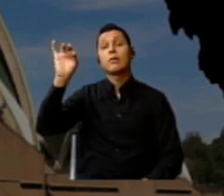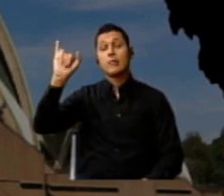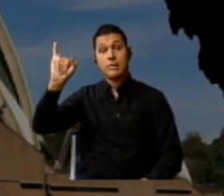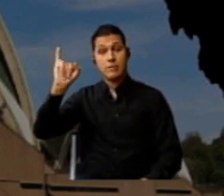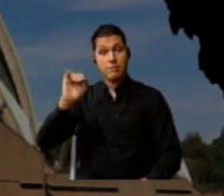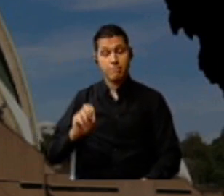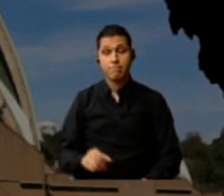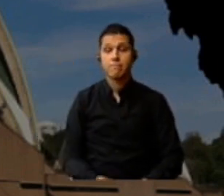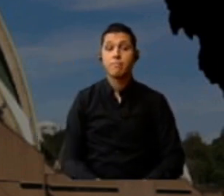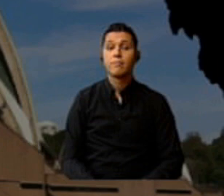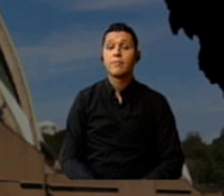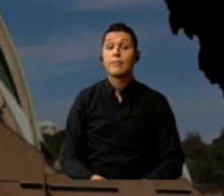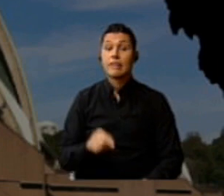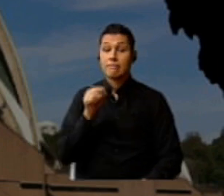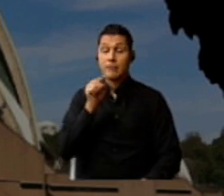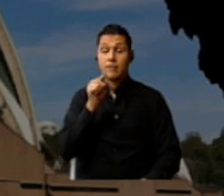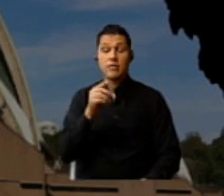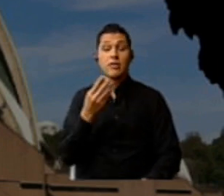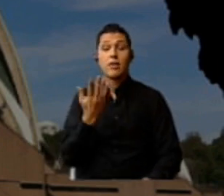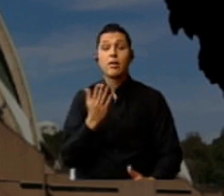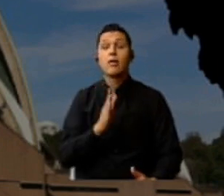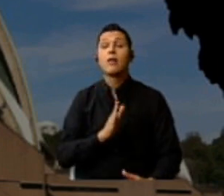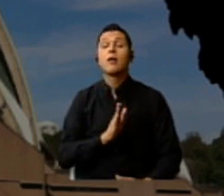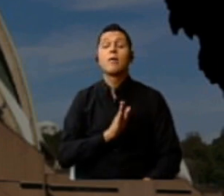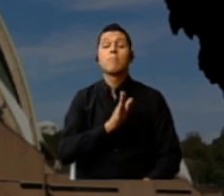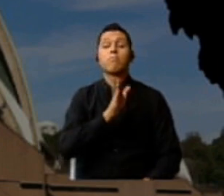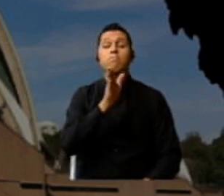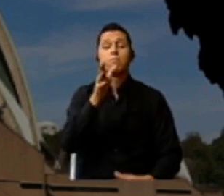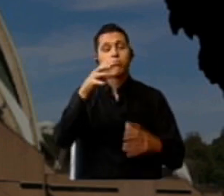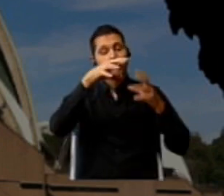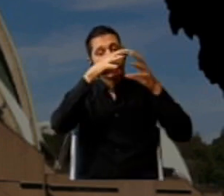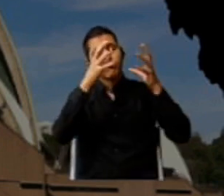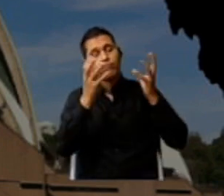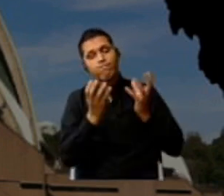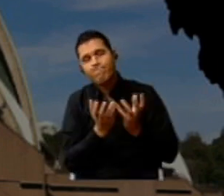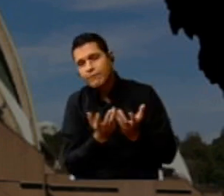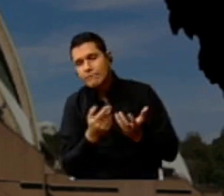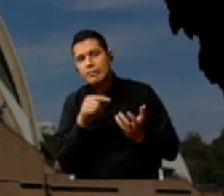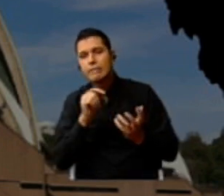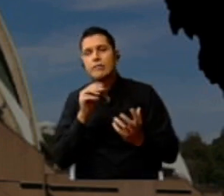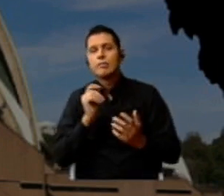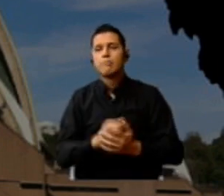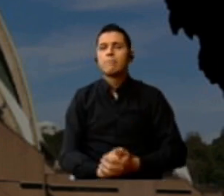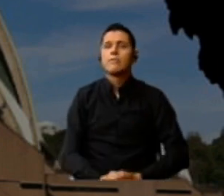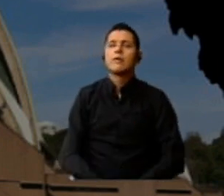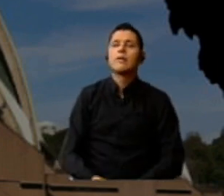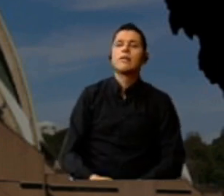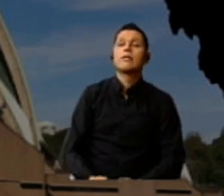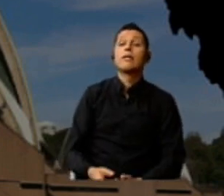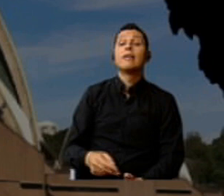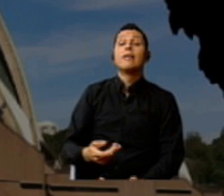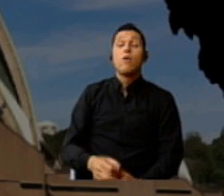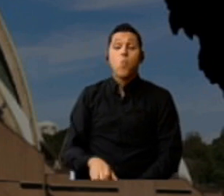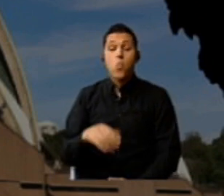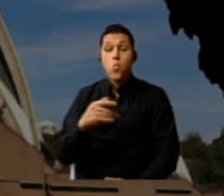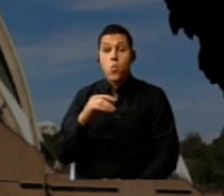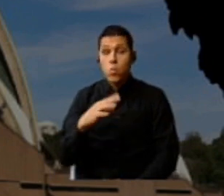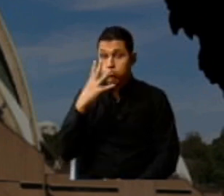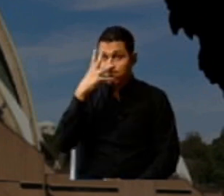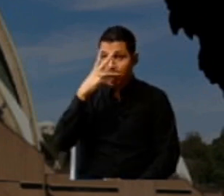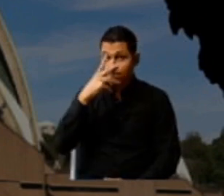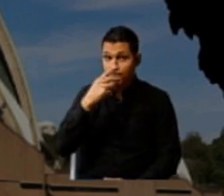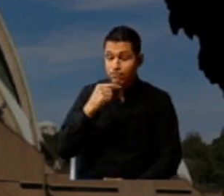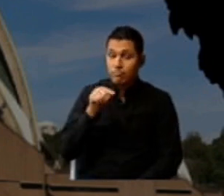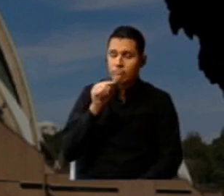world. And he's going to sing a song called Nessun Dorma. Wow, let's listen to